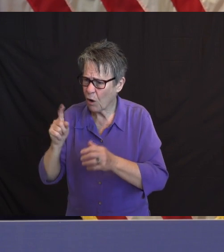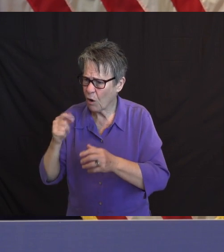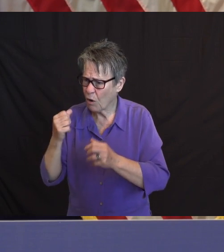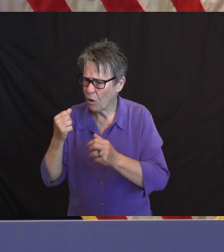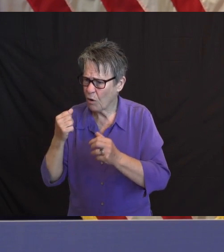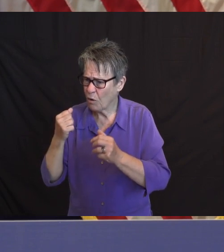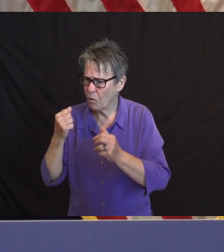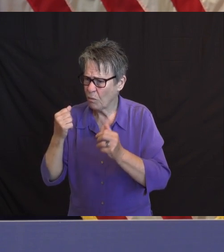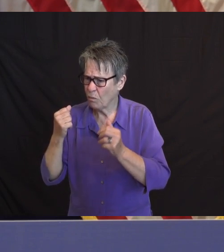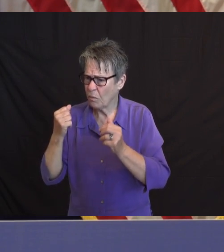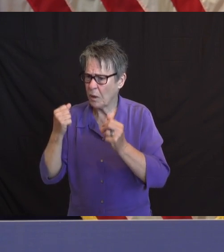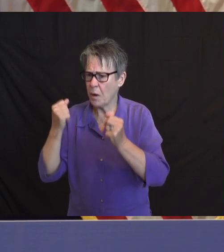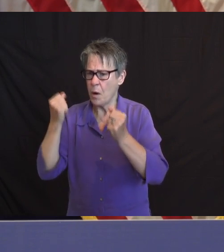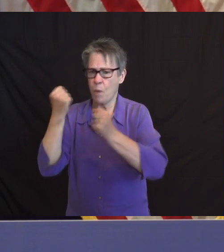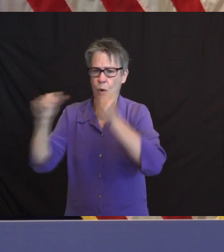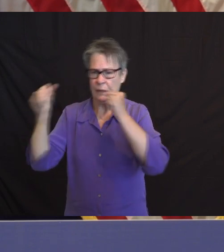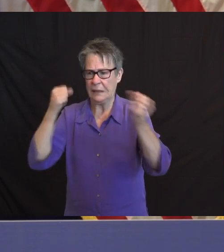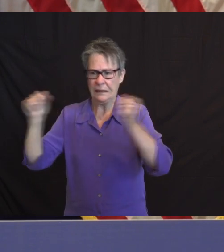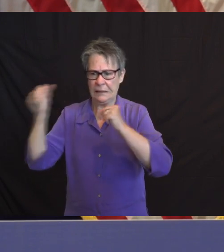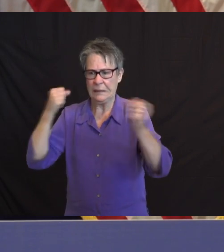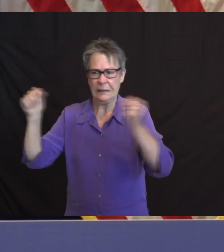released a few minutes ago.